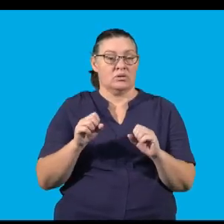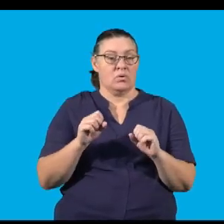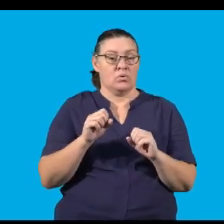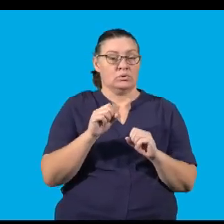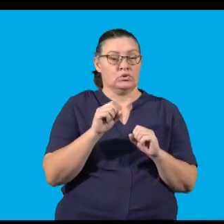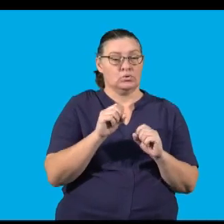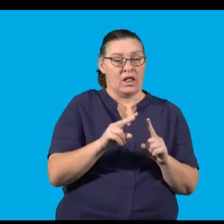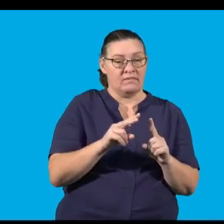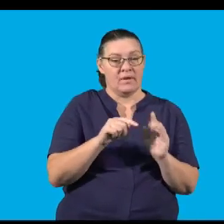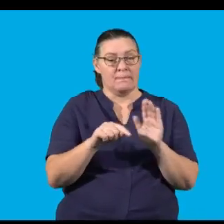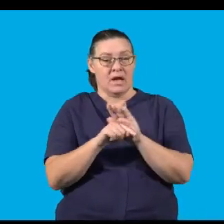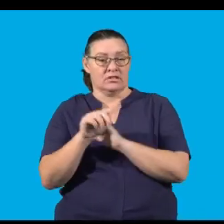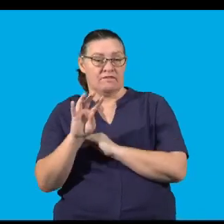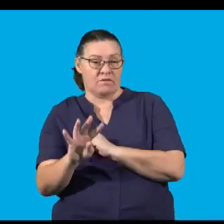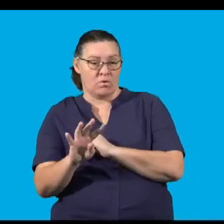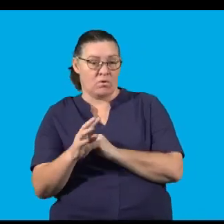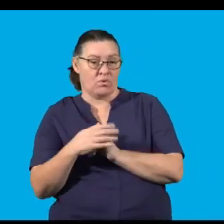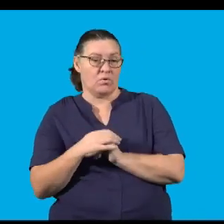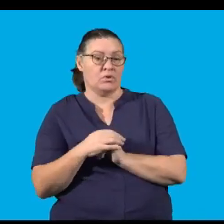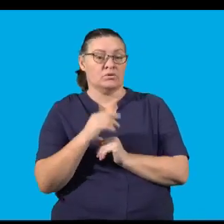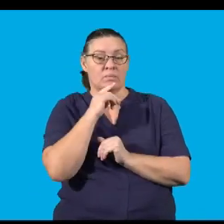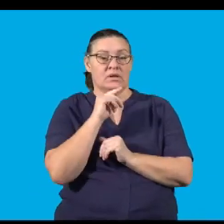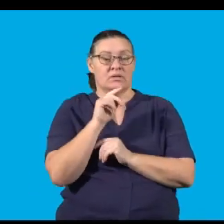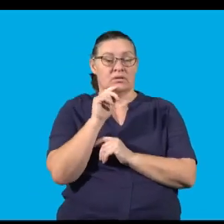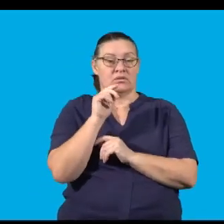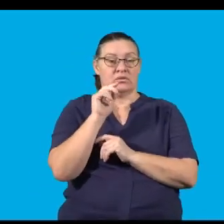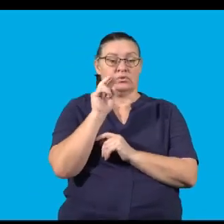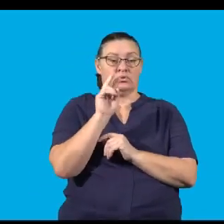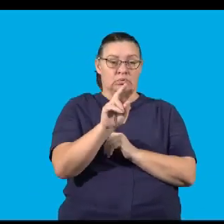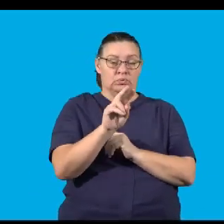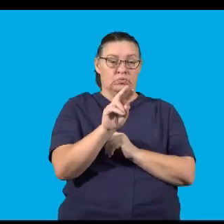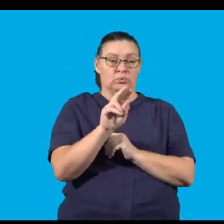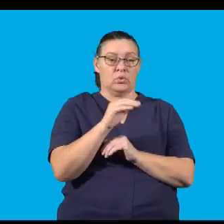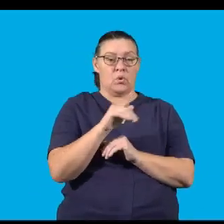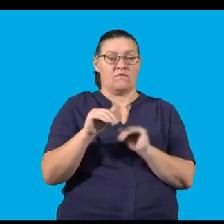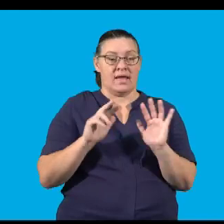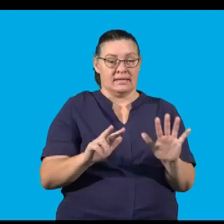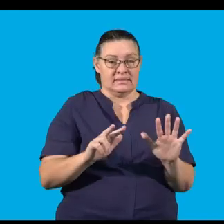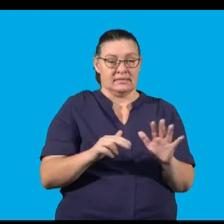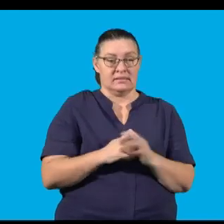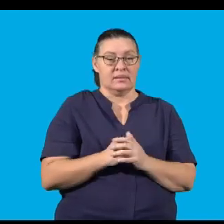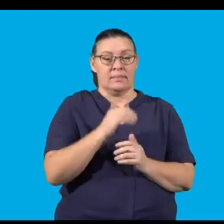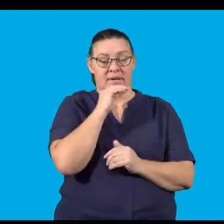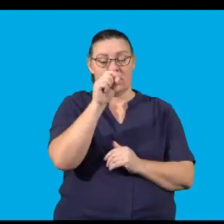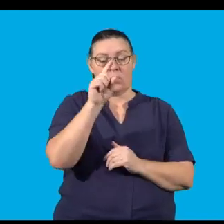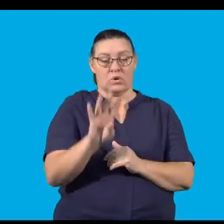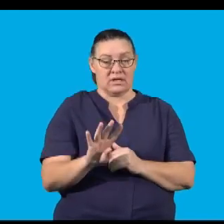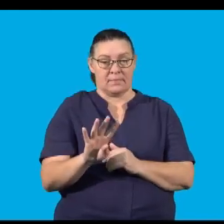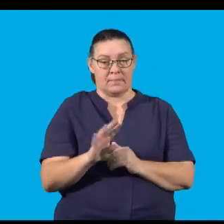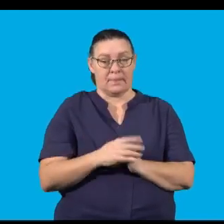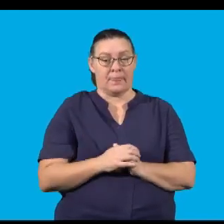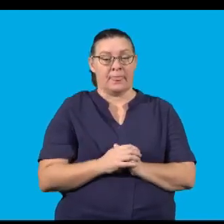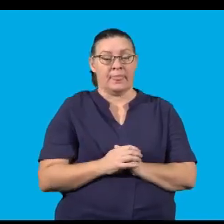4. So we get 2 over 8, which is a quarter. Okay, so